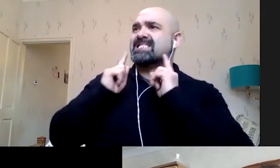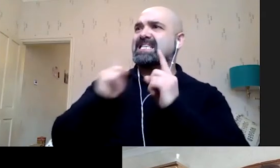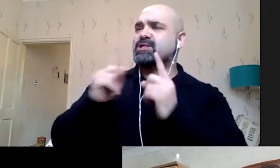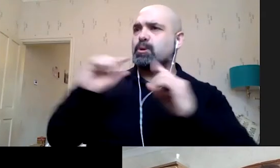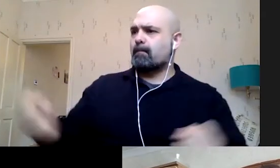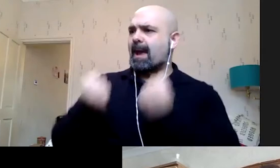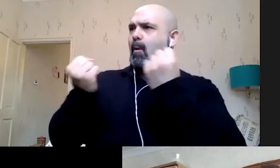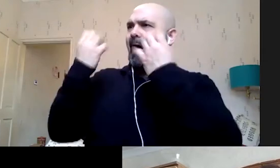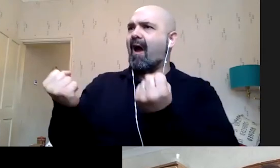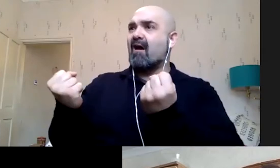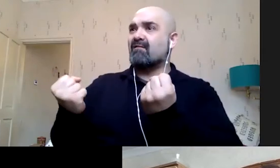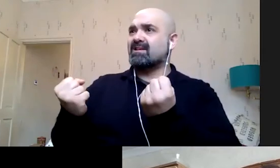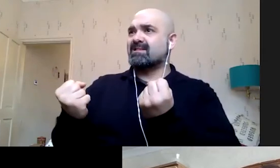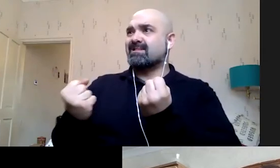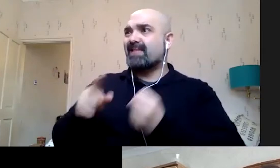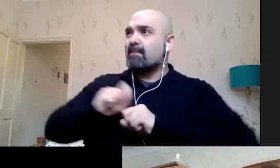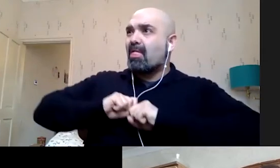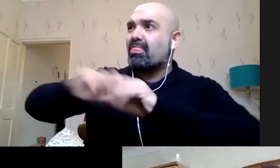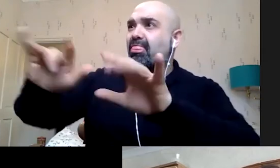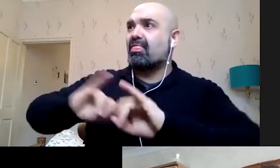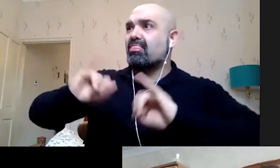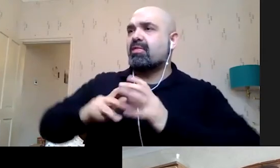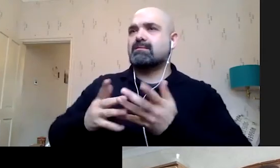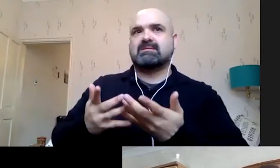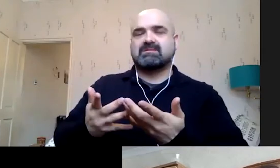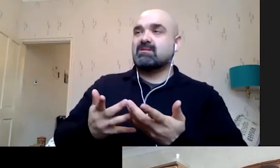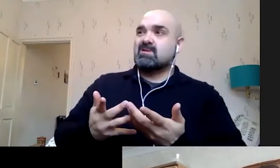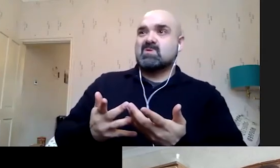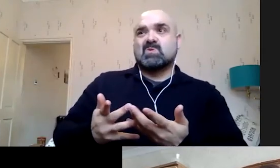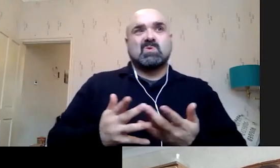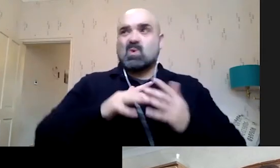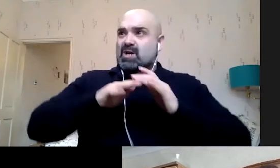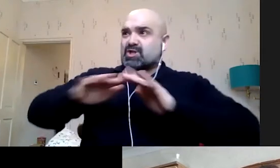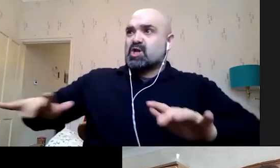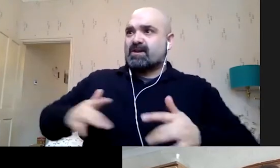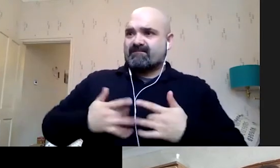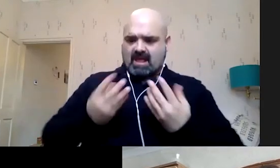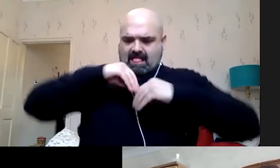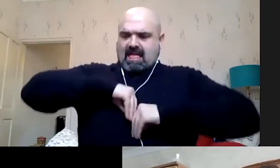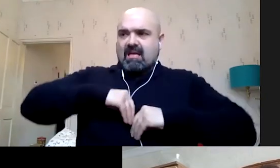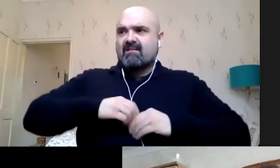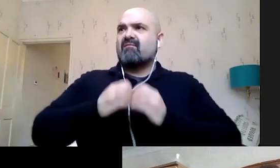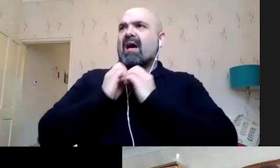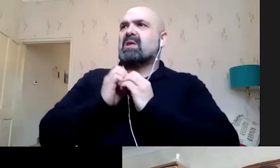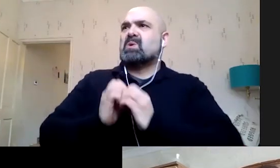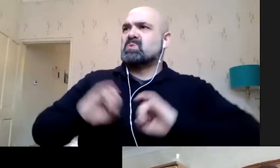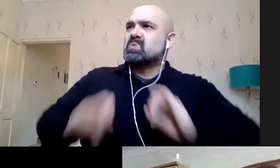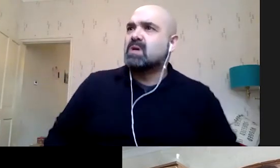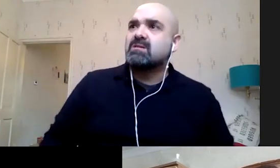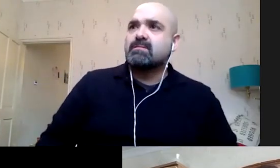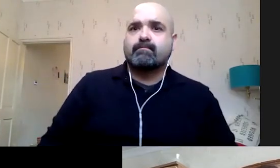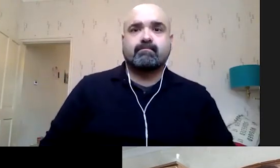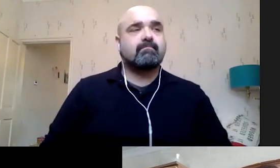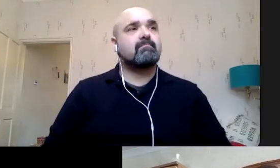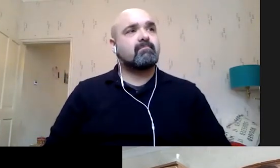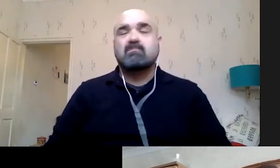have instilled values in those children that, well, not great values. So when you were a